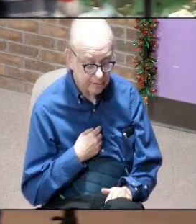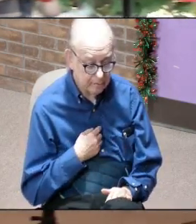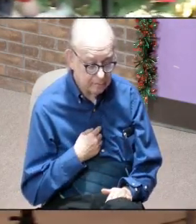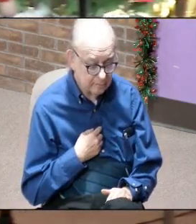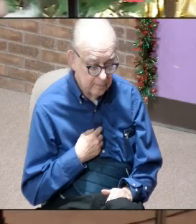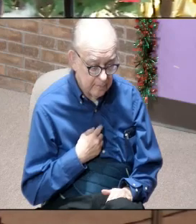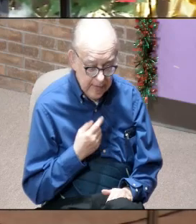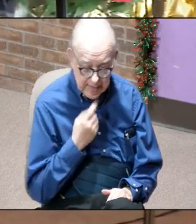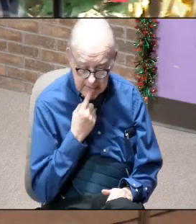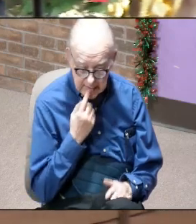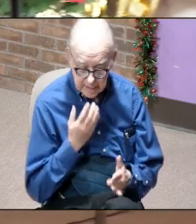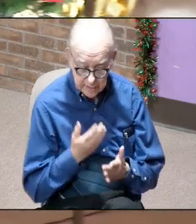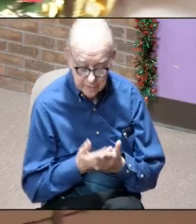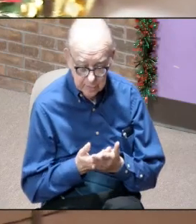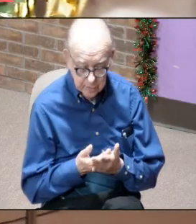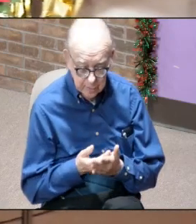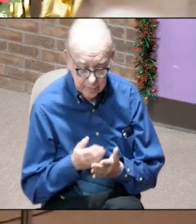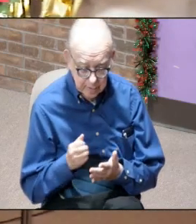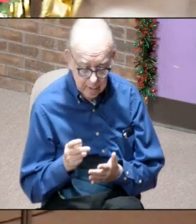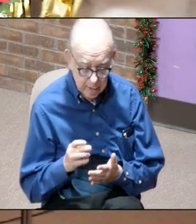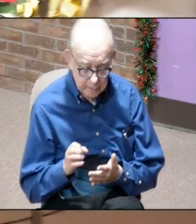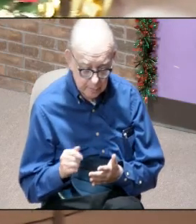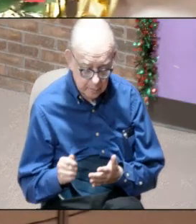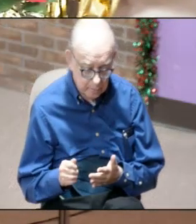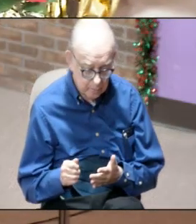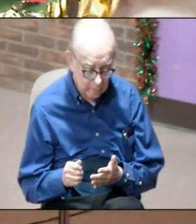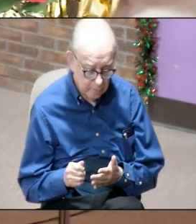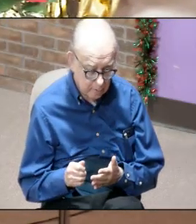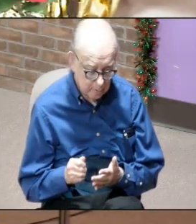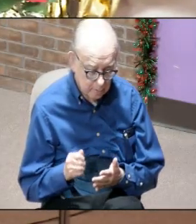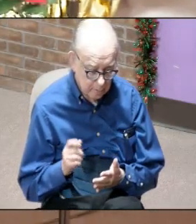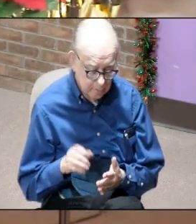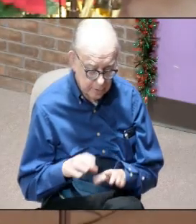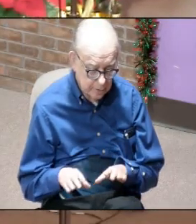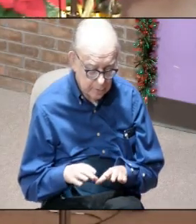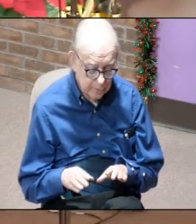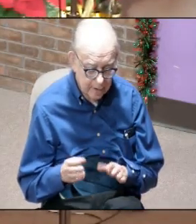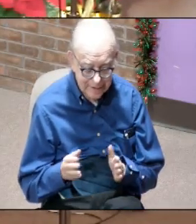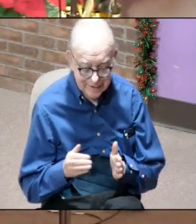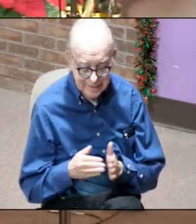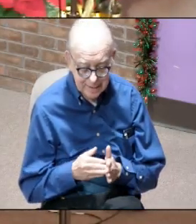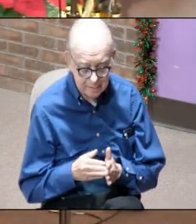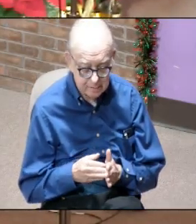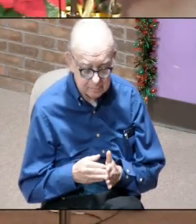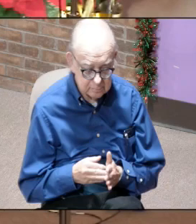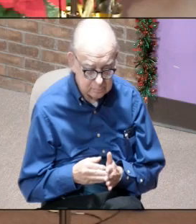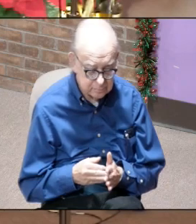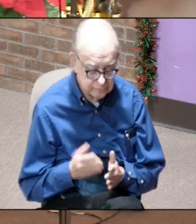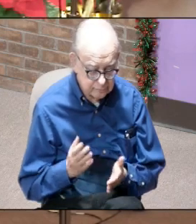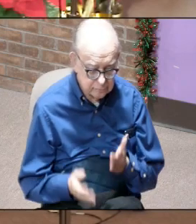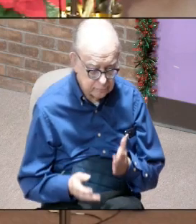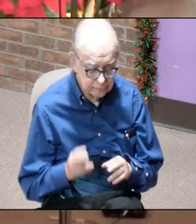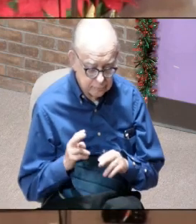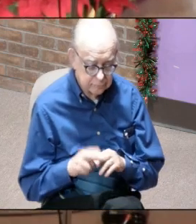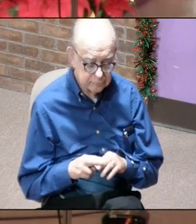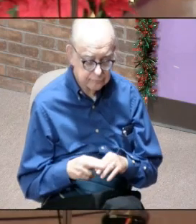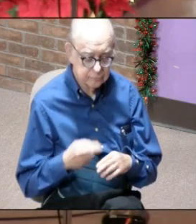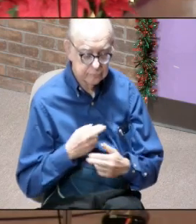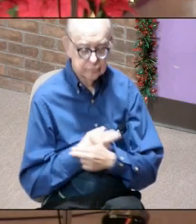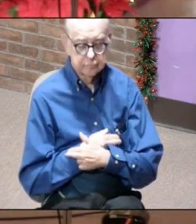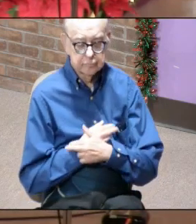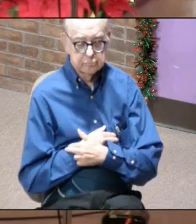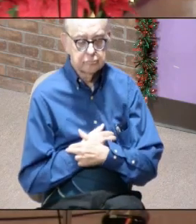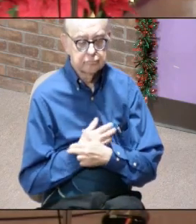It's tasting good. Maybe we need to take another bite. Maybe we just need to sit down and relax and let's